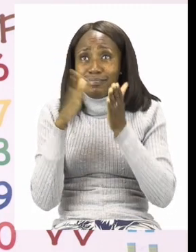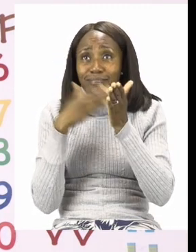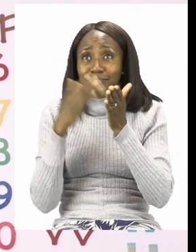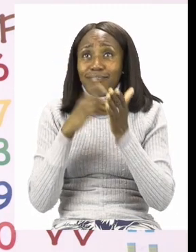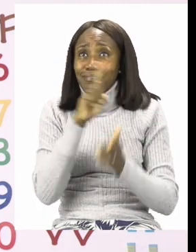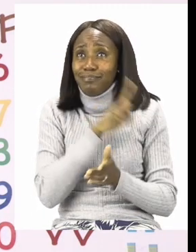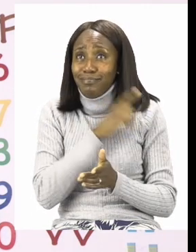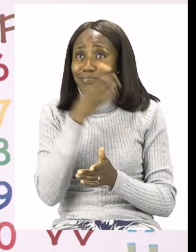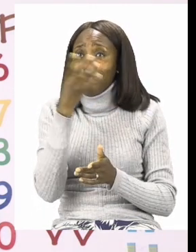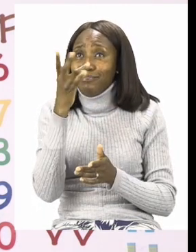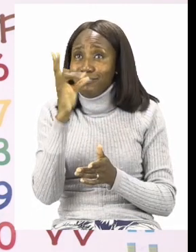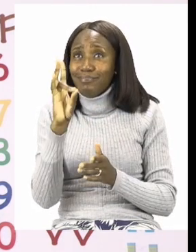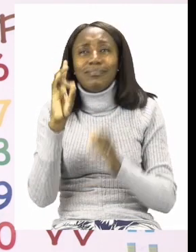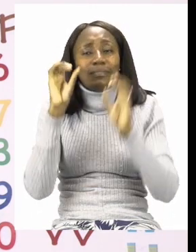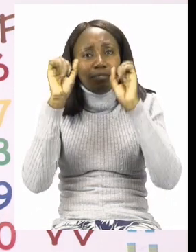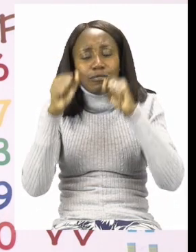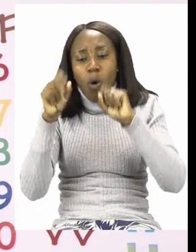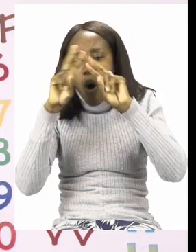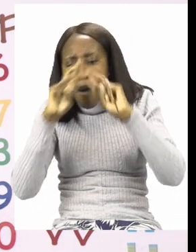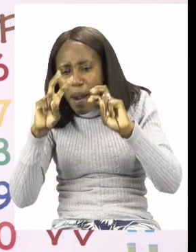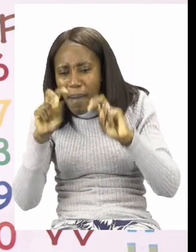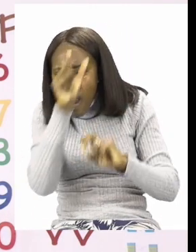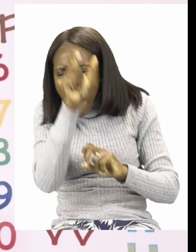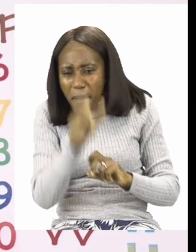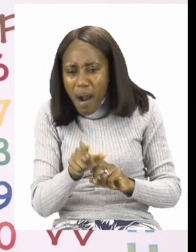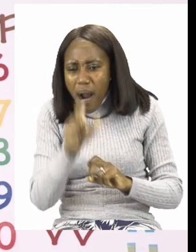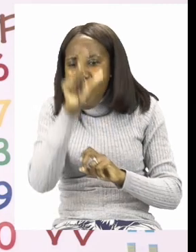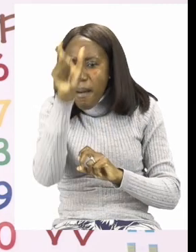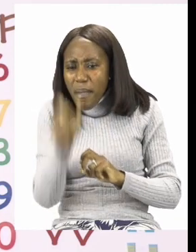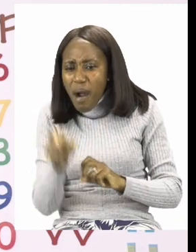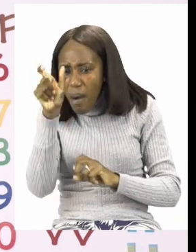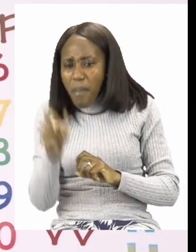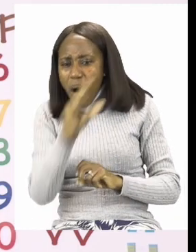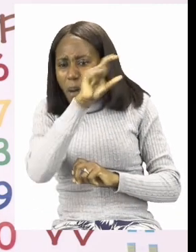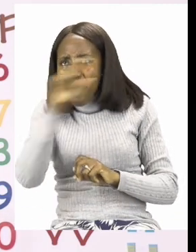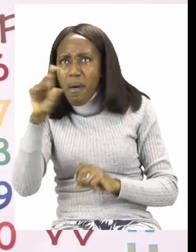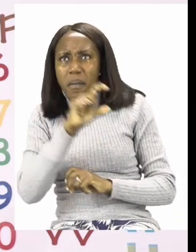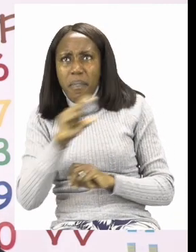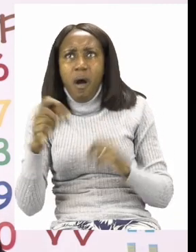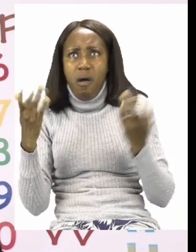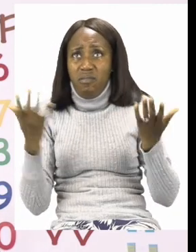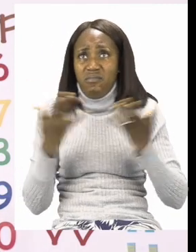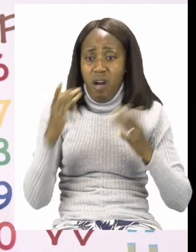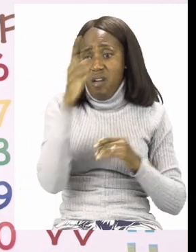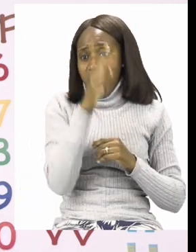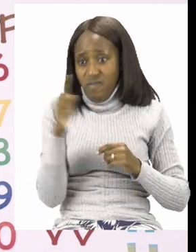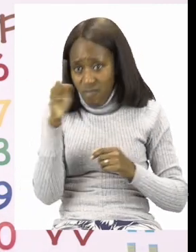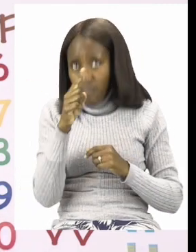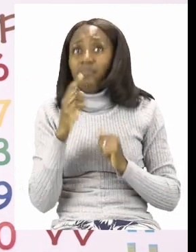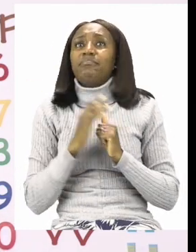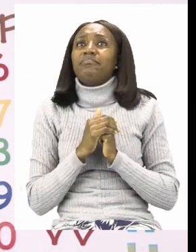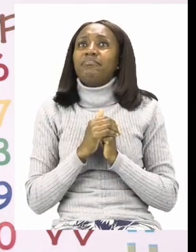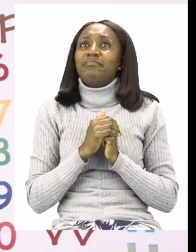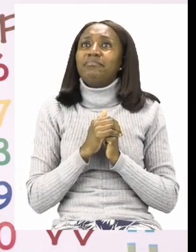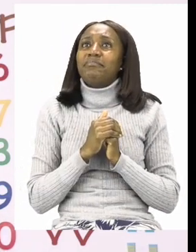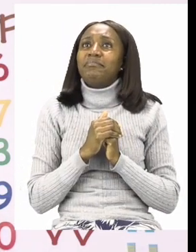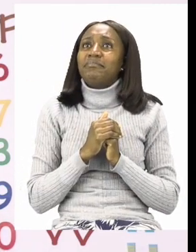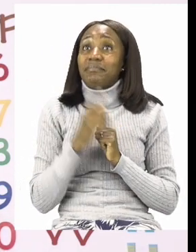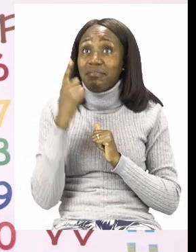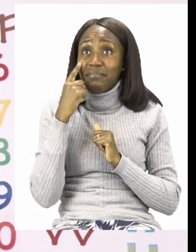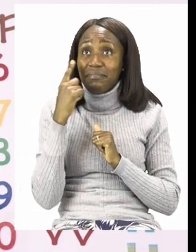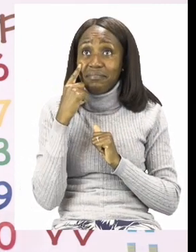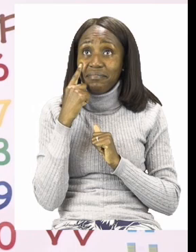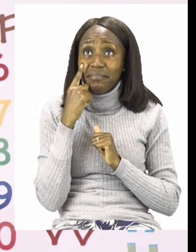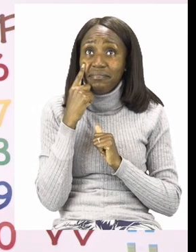must find in your puzzle. On the board, I have taken a little piece out